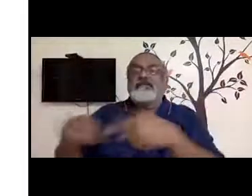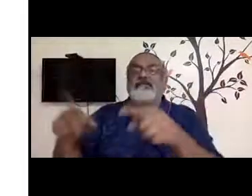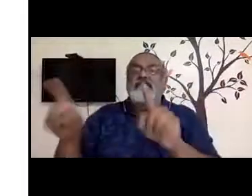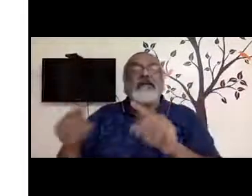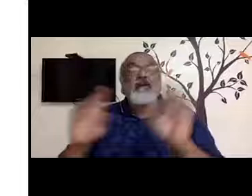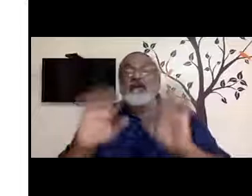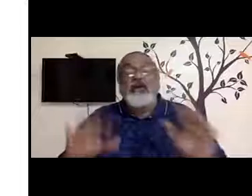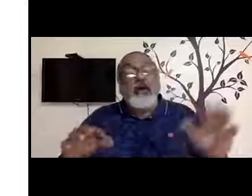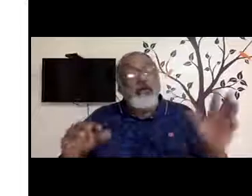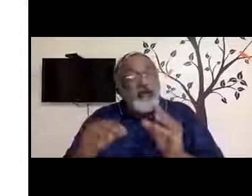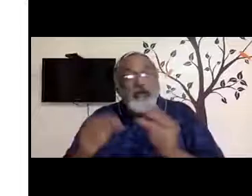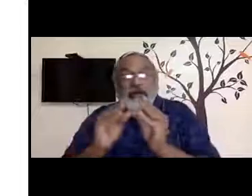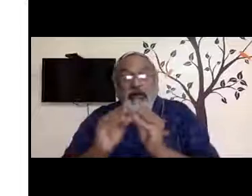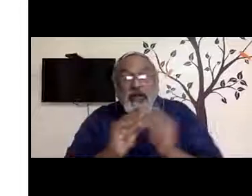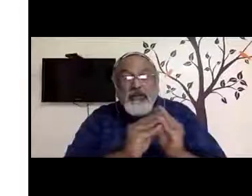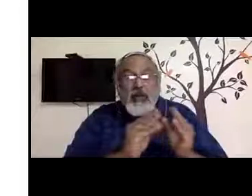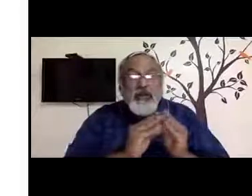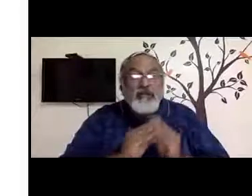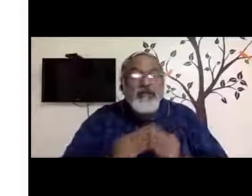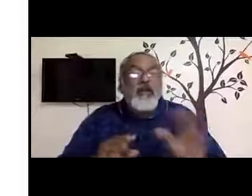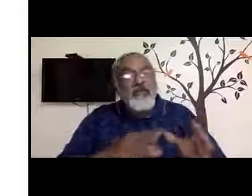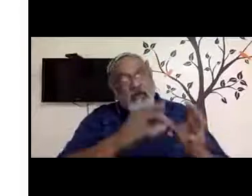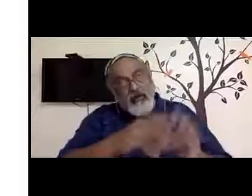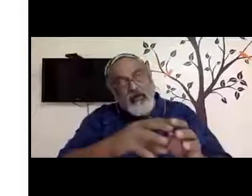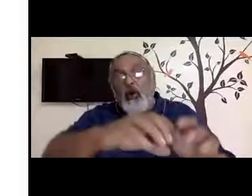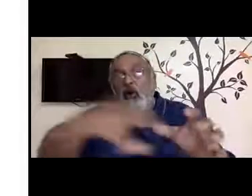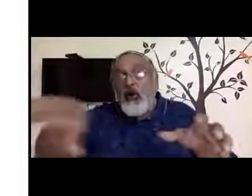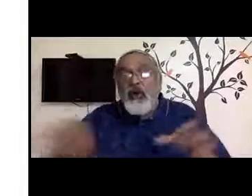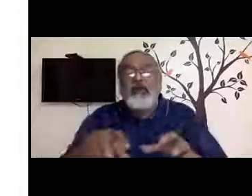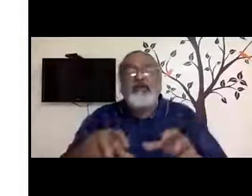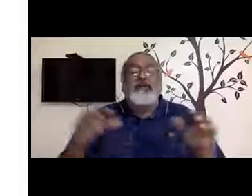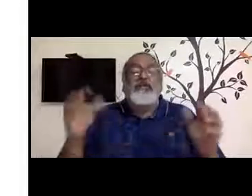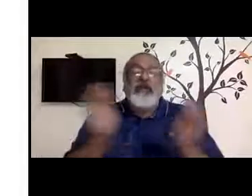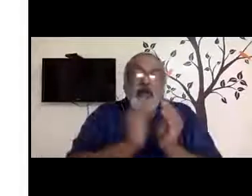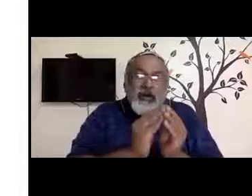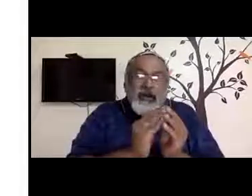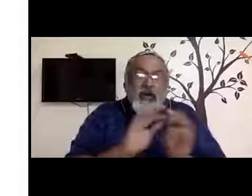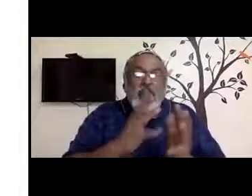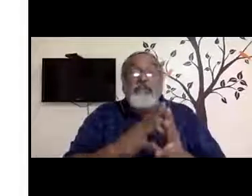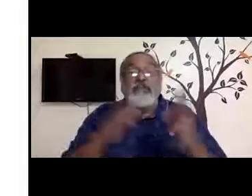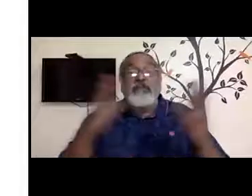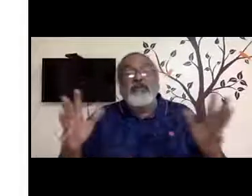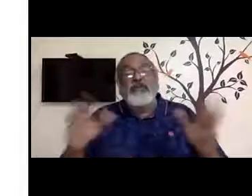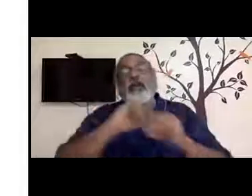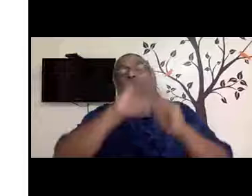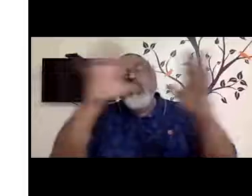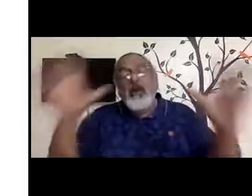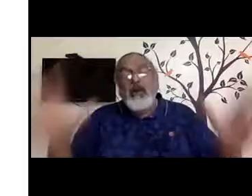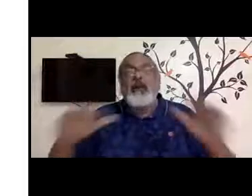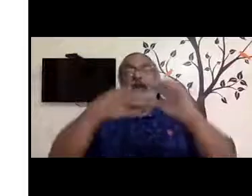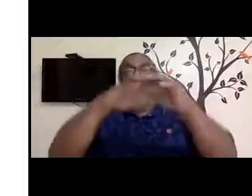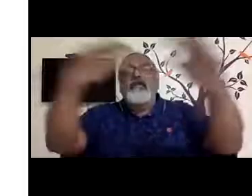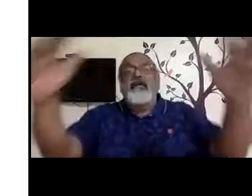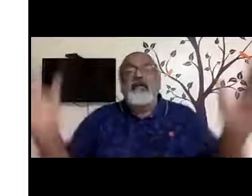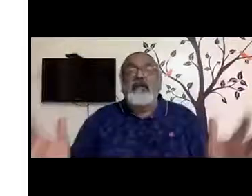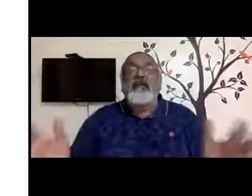covered, and whatever be the specific requirements of any population, whether minority or majority, should also be covered under